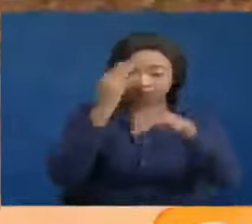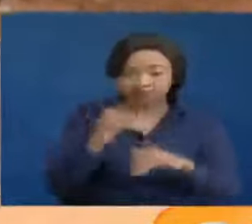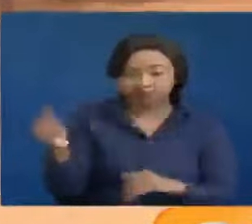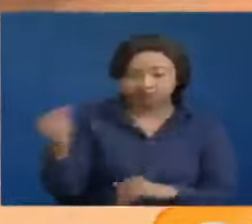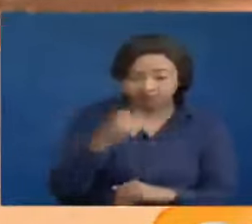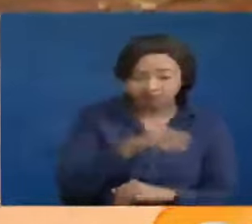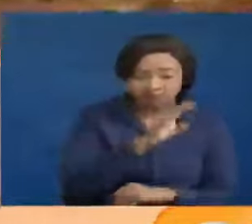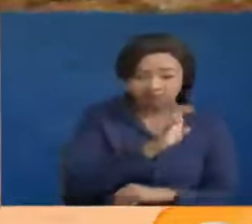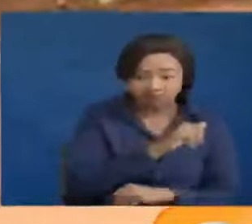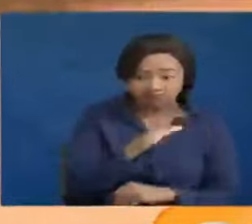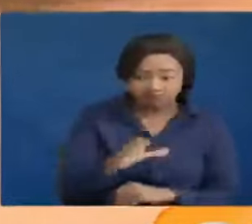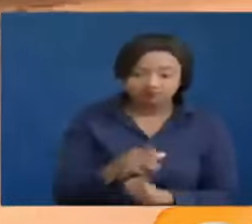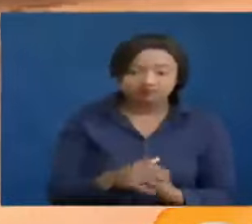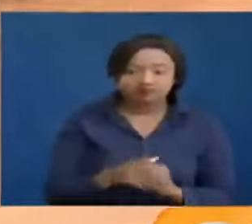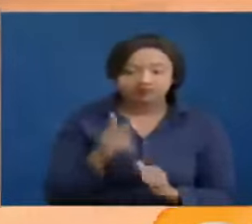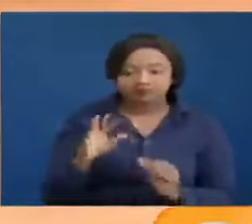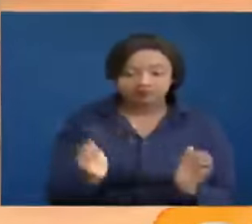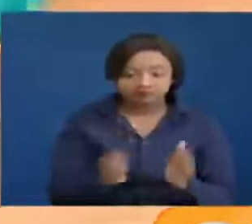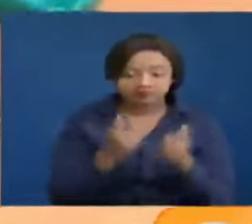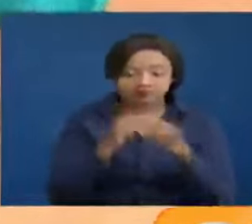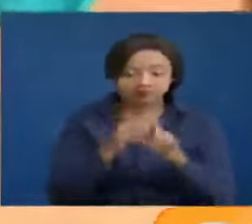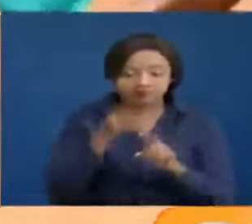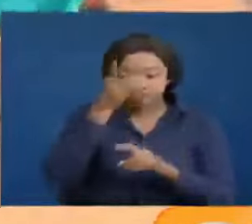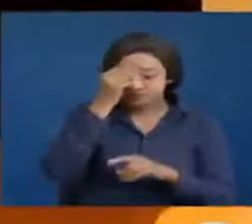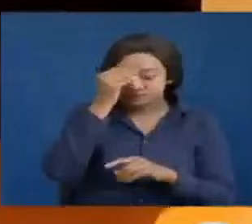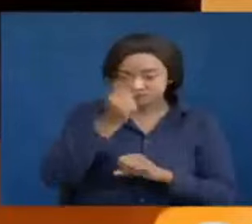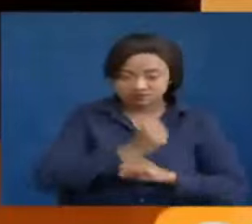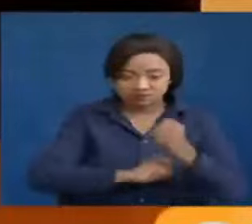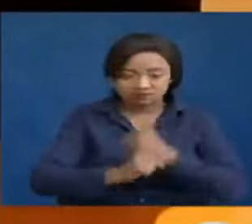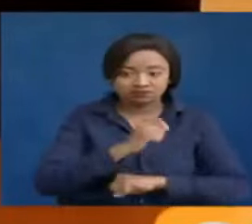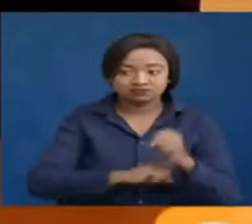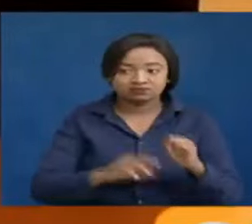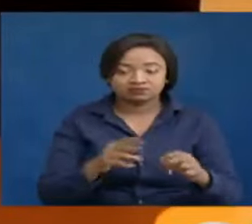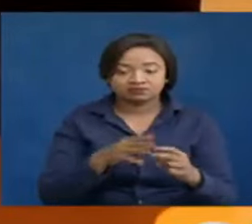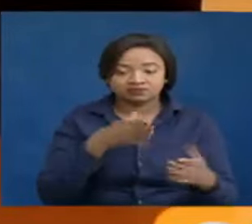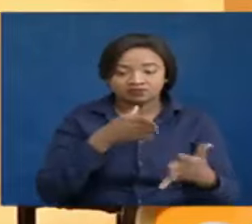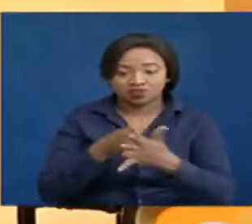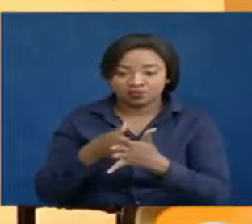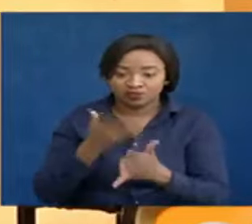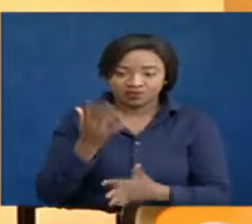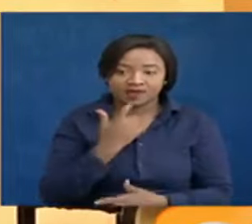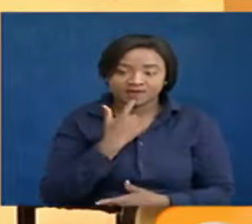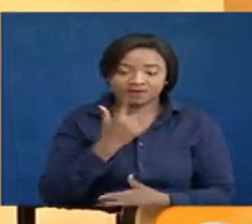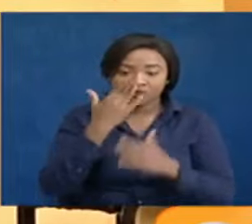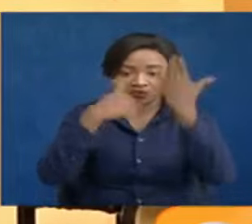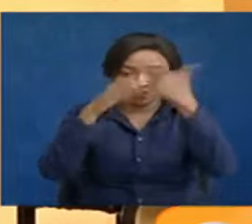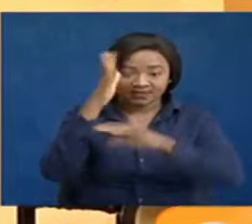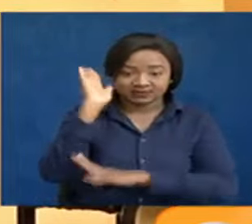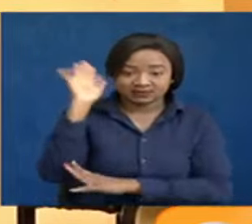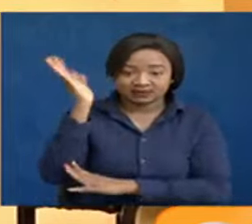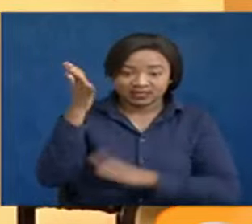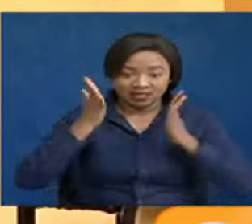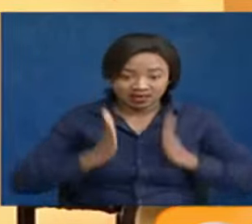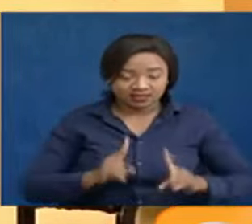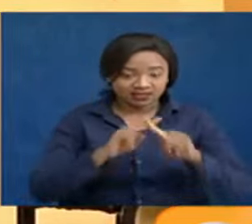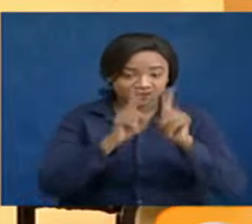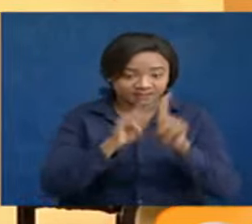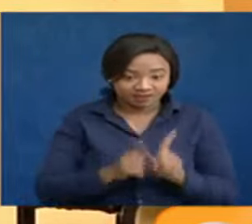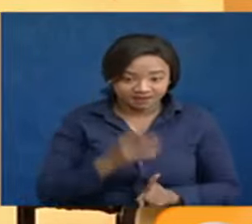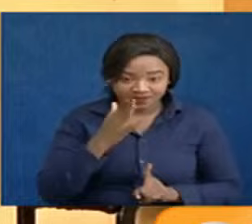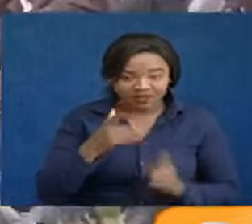Ethics and Anti-Corruption Commission comes as learning activities remain paralyzed at Moi University. Lecturers at the institution remain